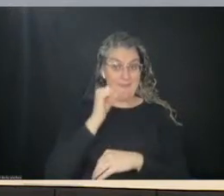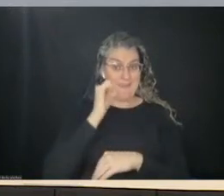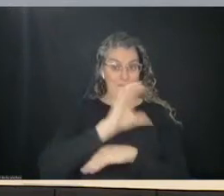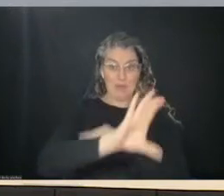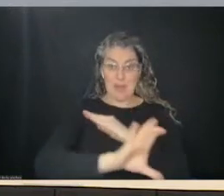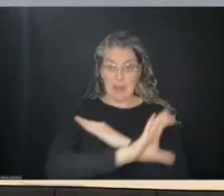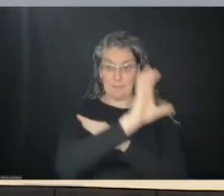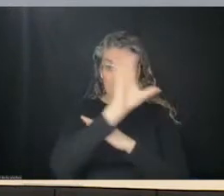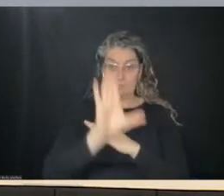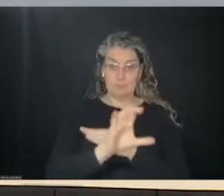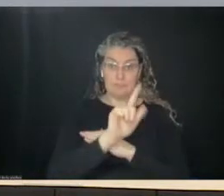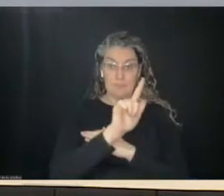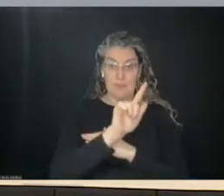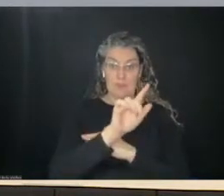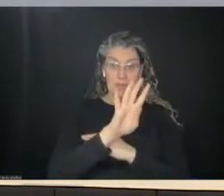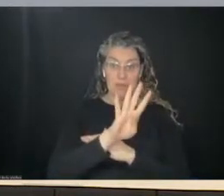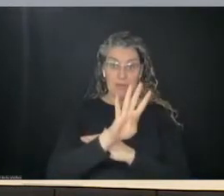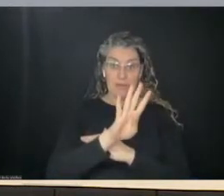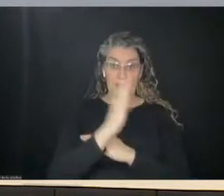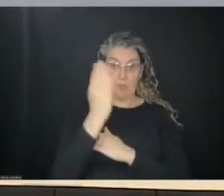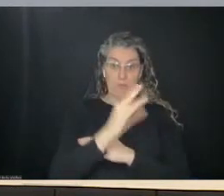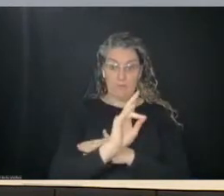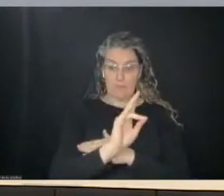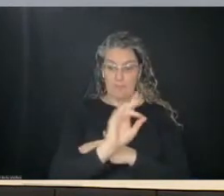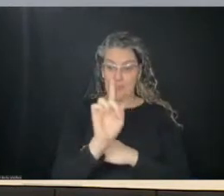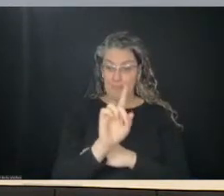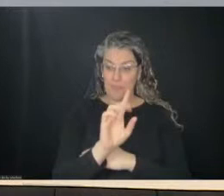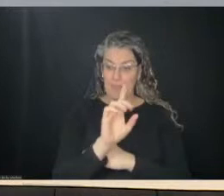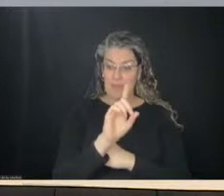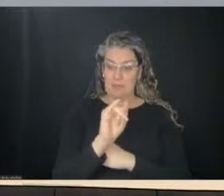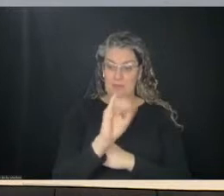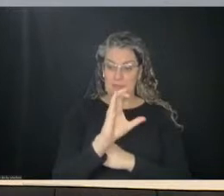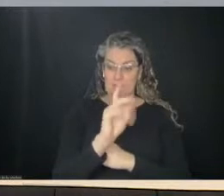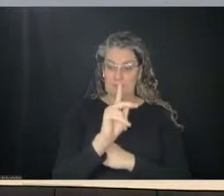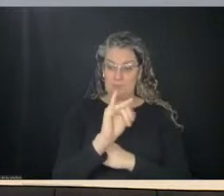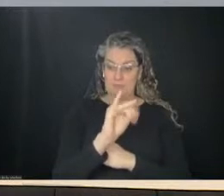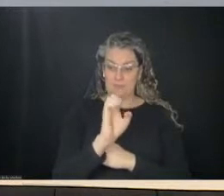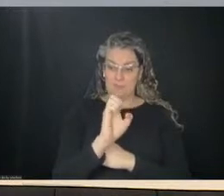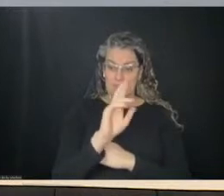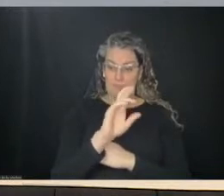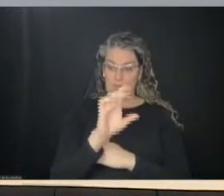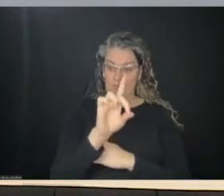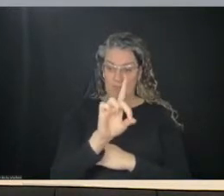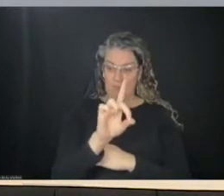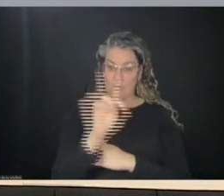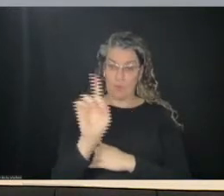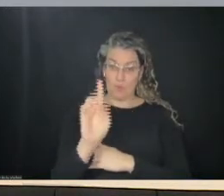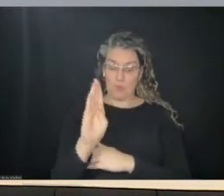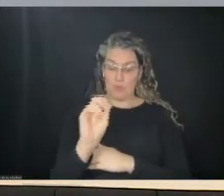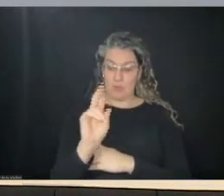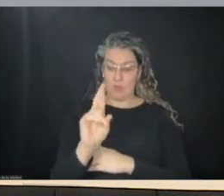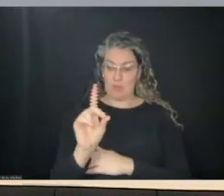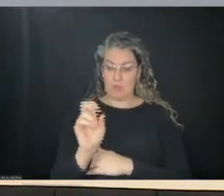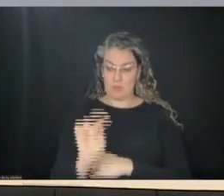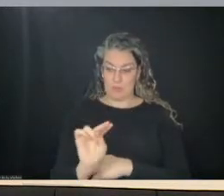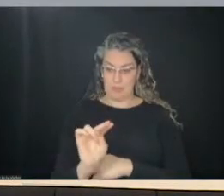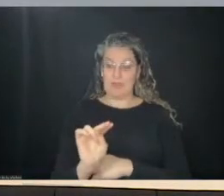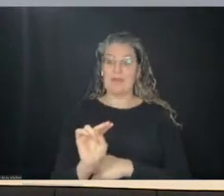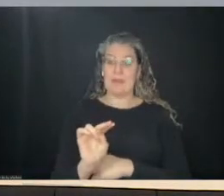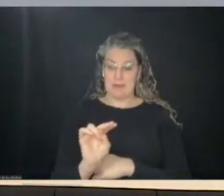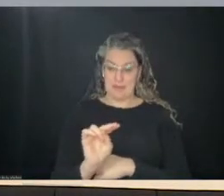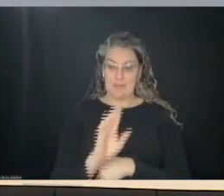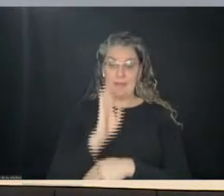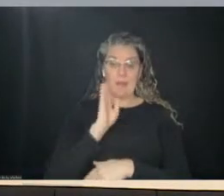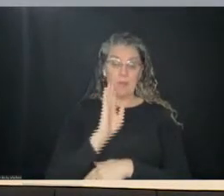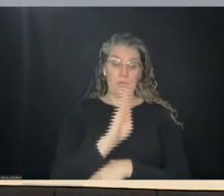Road testing site in Borden, and effective June 27th, the enhanced testing capacity will be available 24/7 at